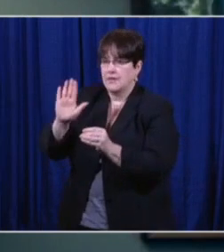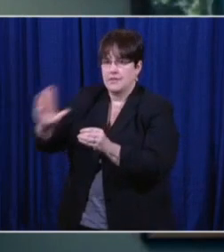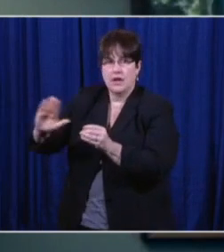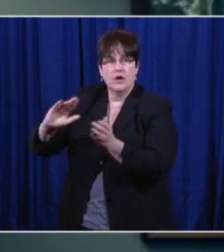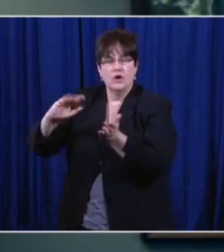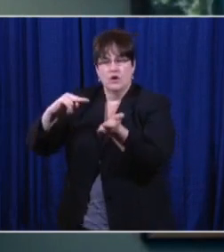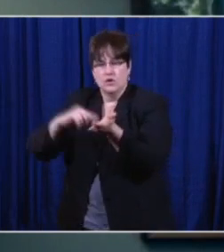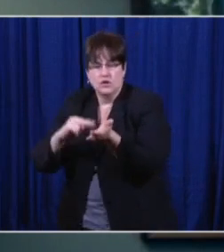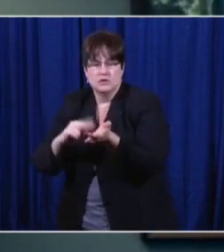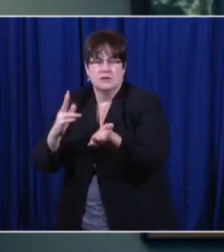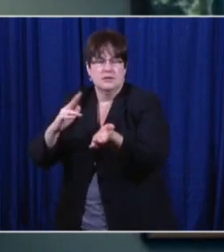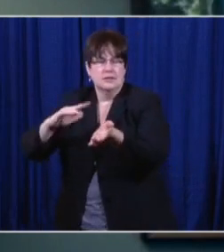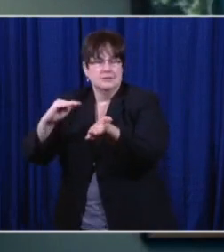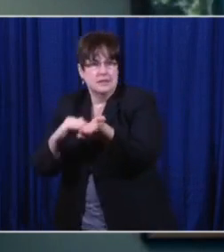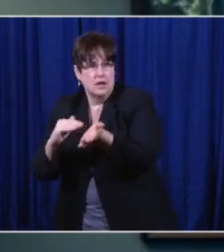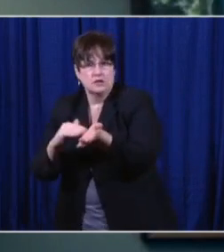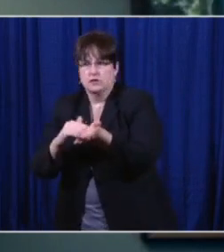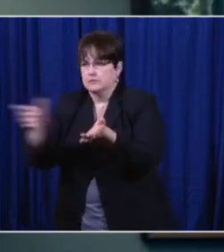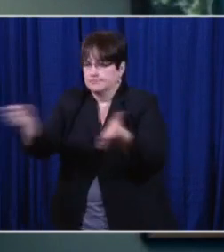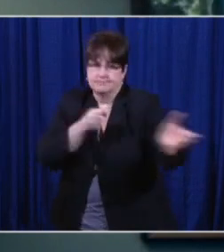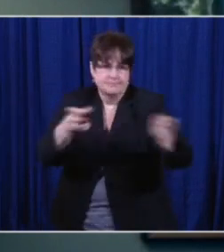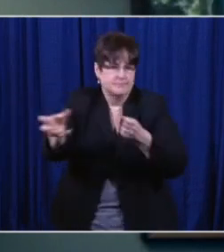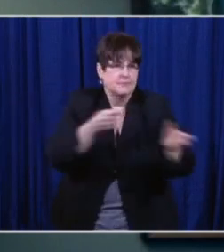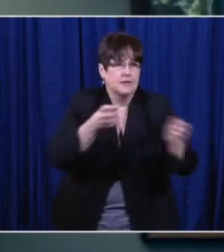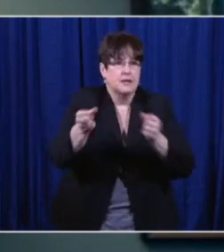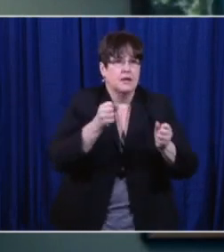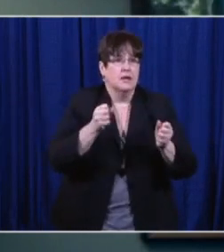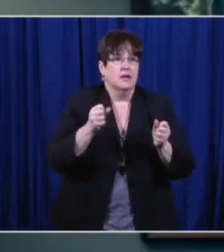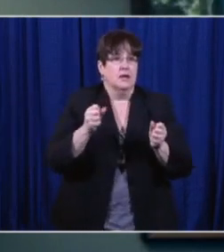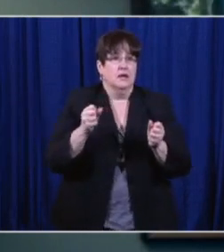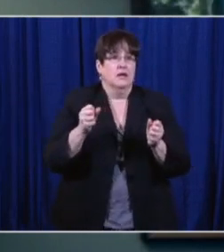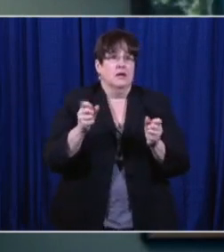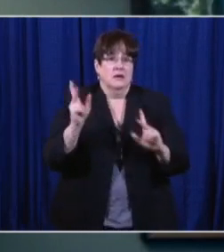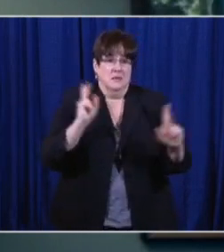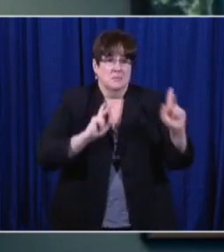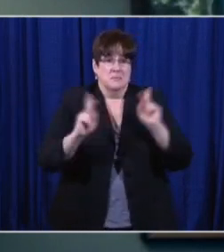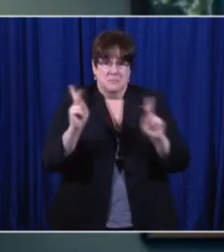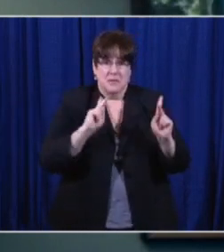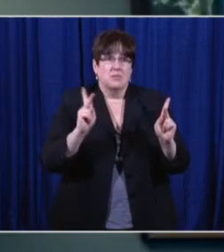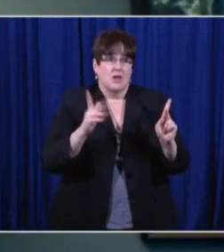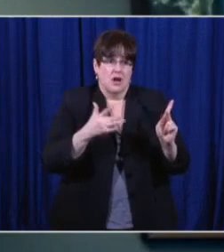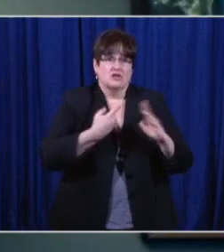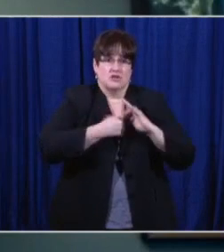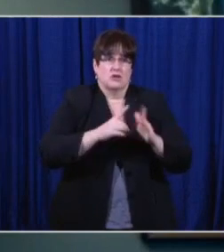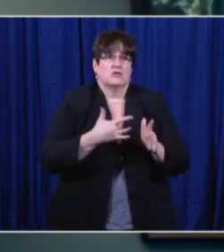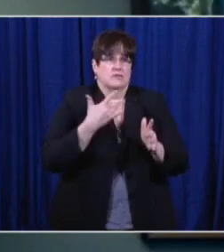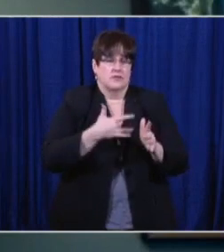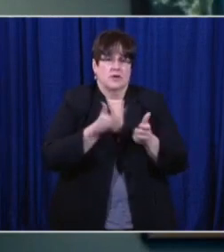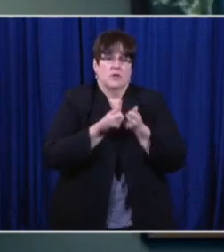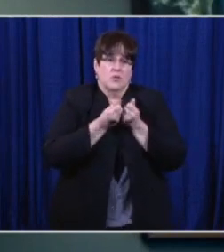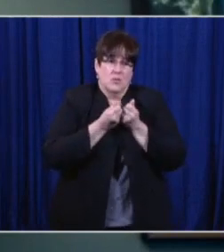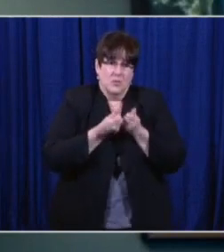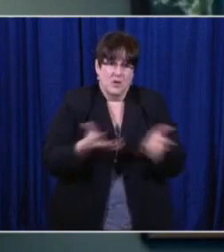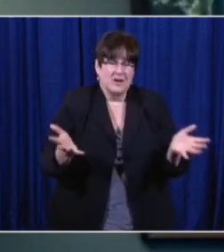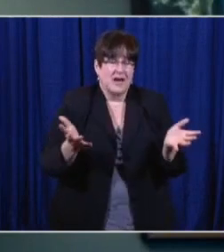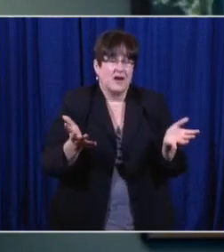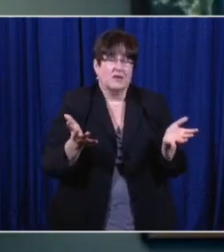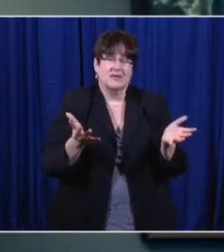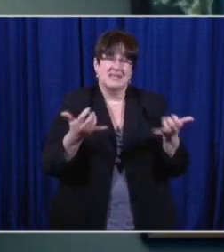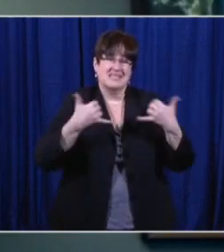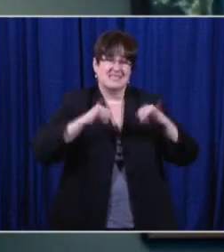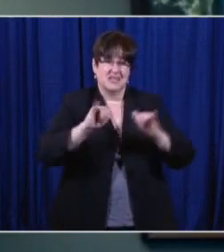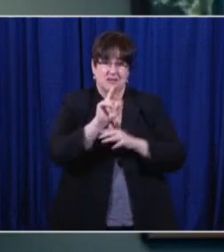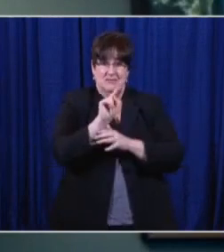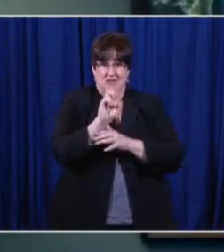roles. People are stepping up in incredible ways, and they're really tired, and it's still November. So